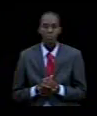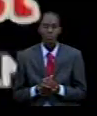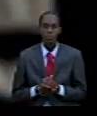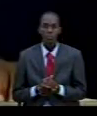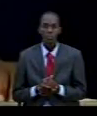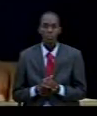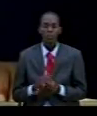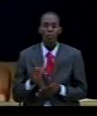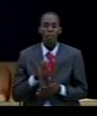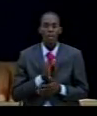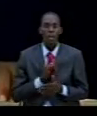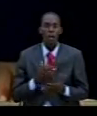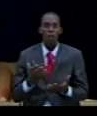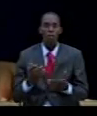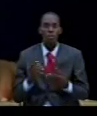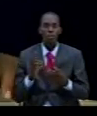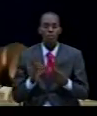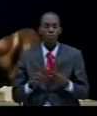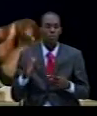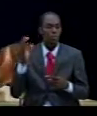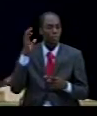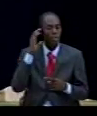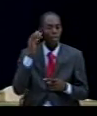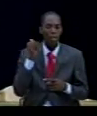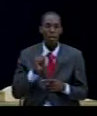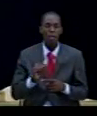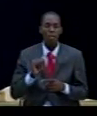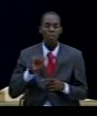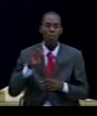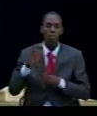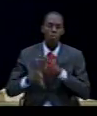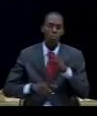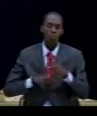A global amen.